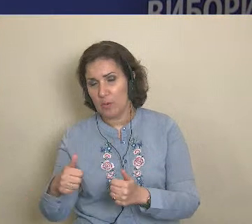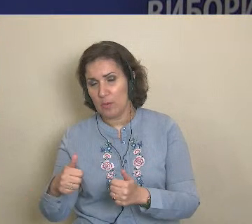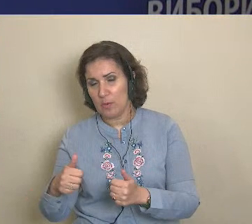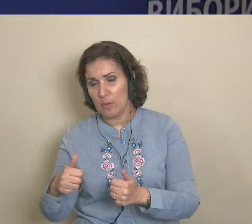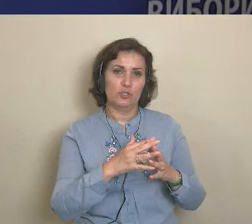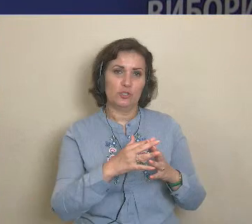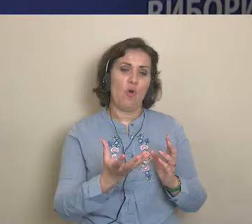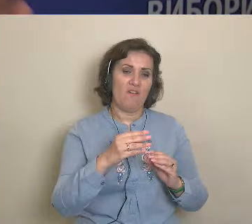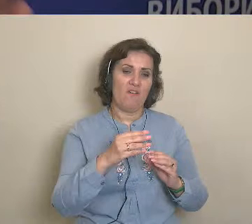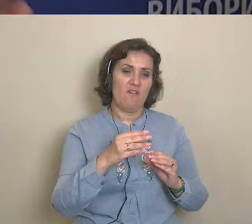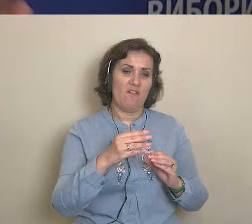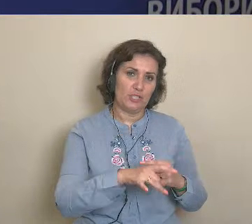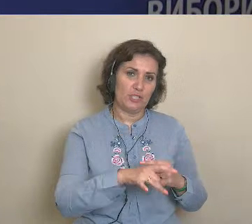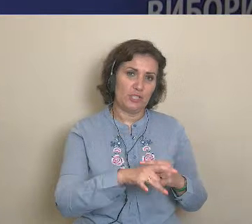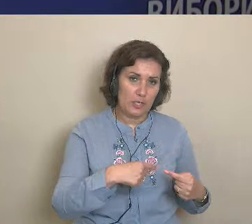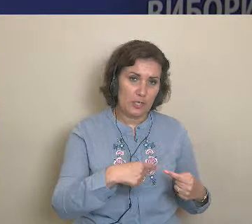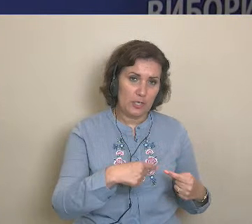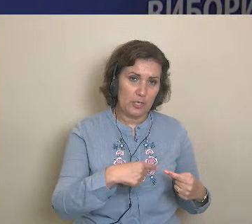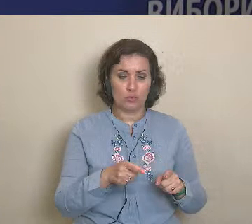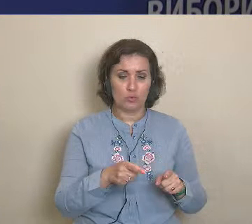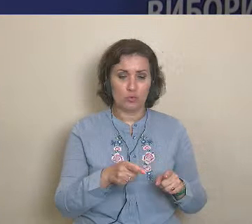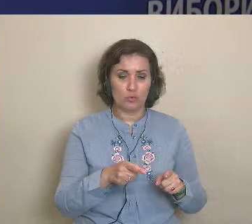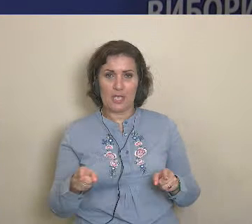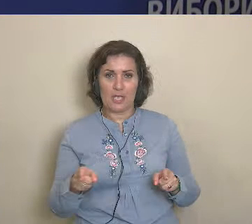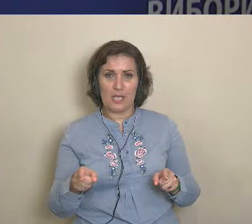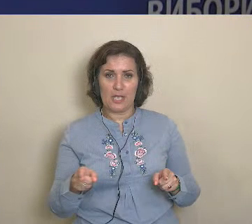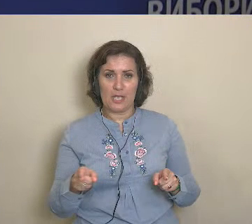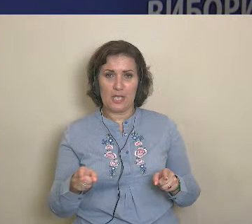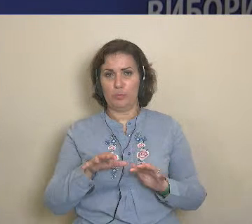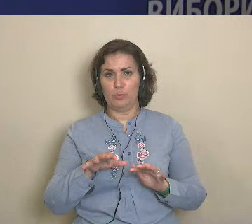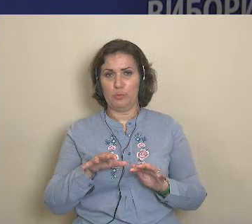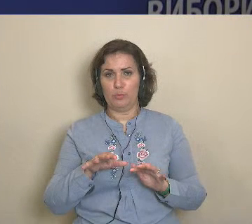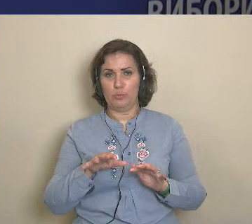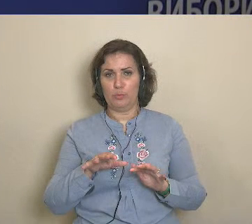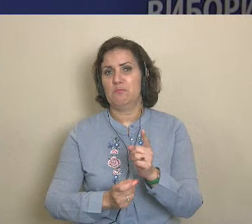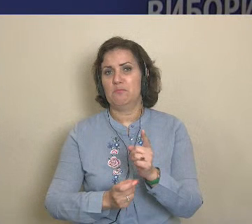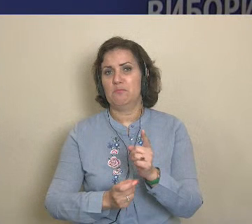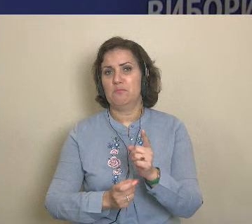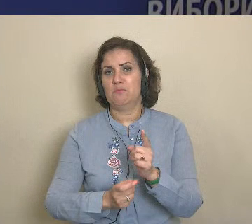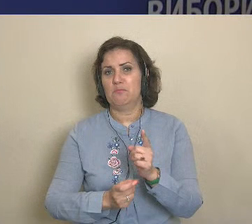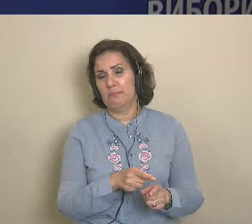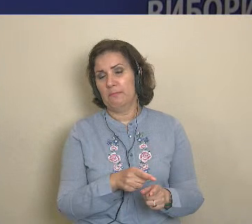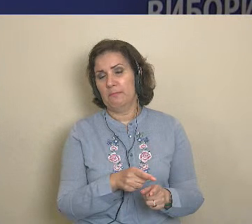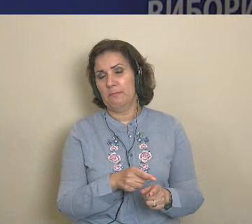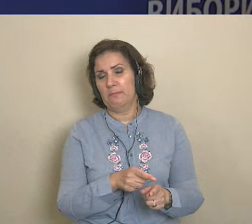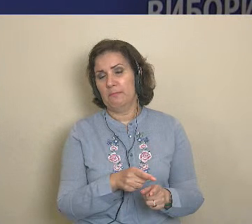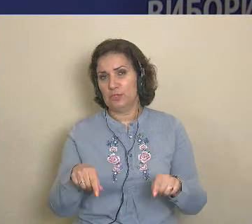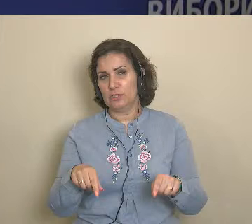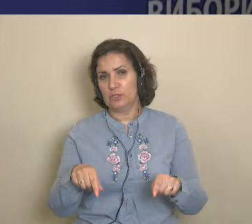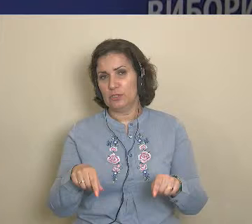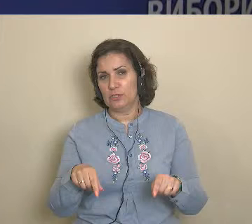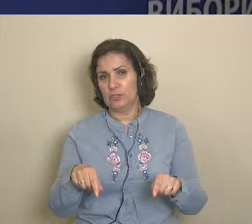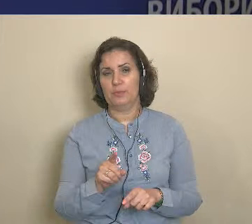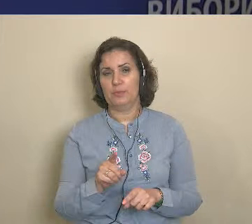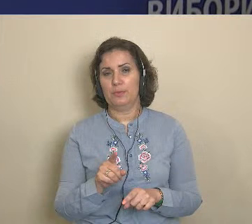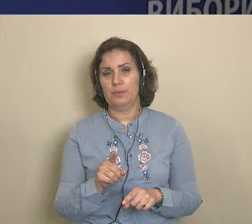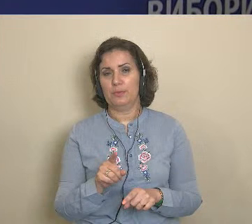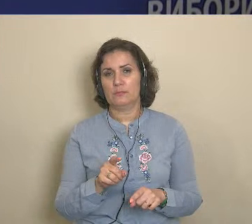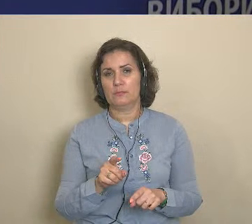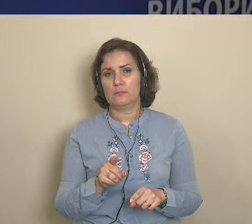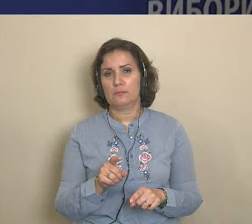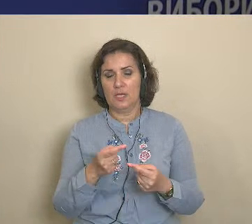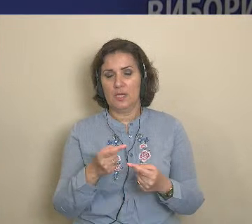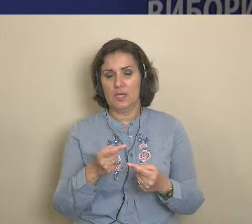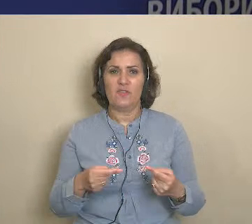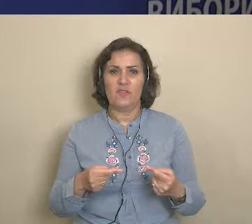is in one territorial community and the other is in the different territorial community. And we had to introduce changes to